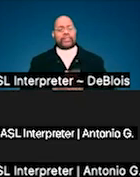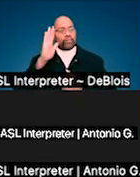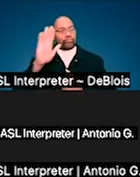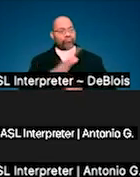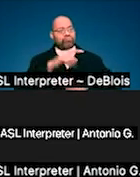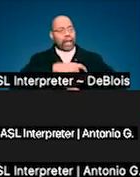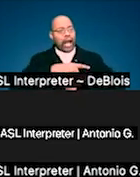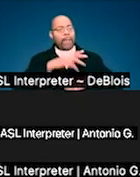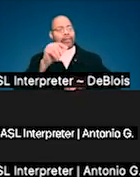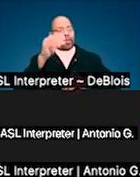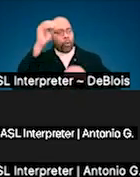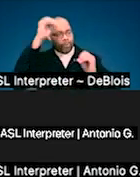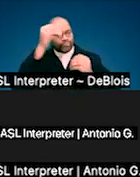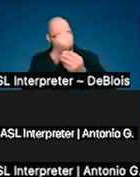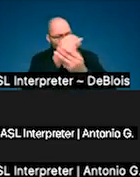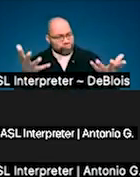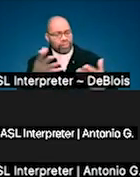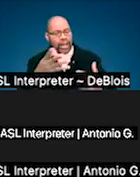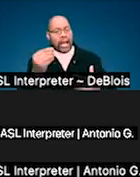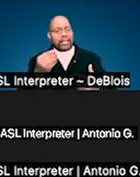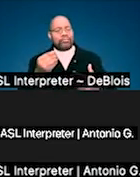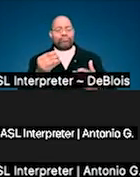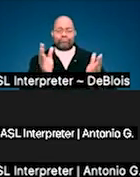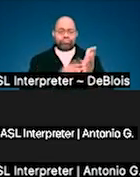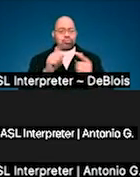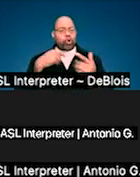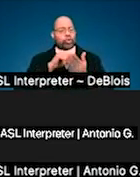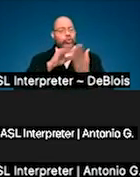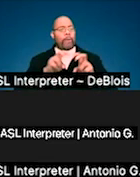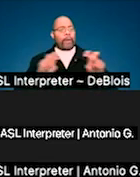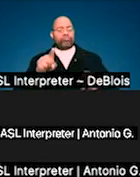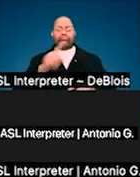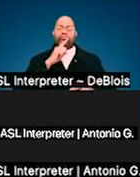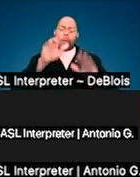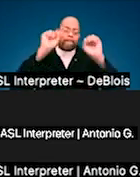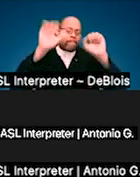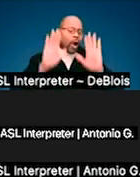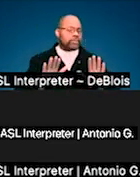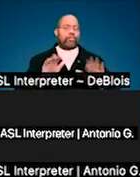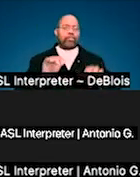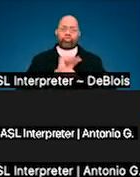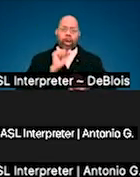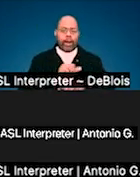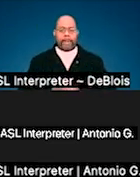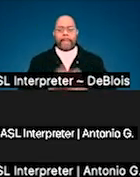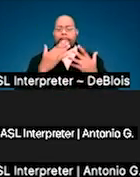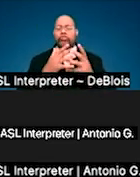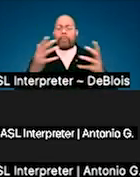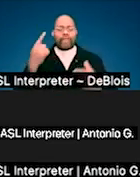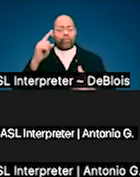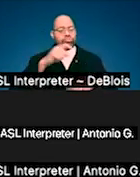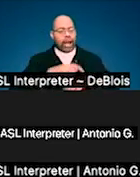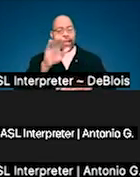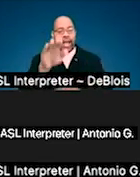and their insights. And extra kudos to our student panelists who did an amazing job today. Thank you all so much for your time this